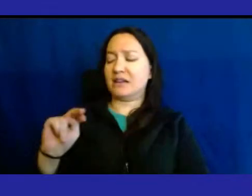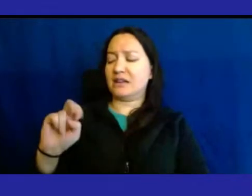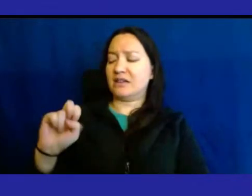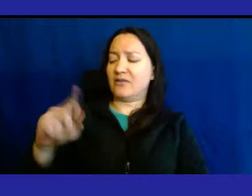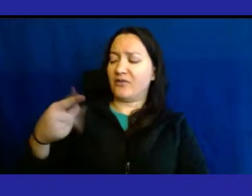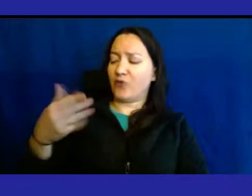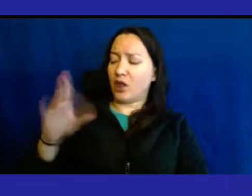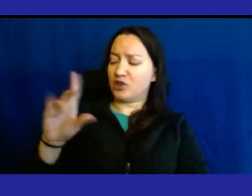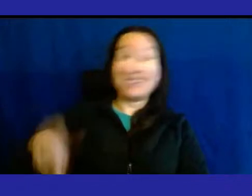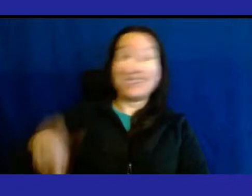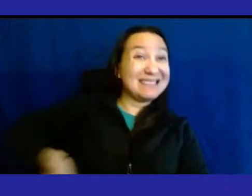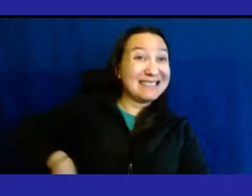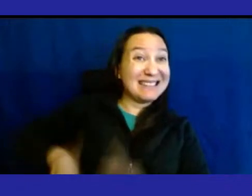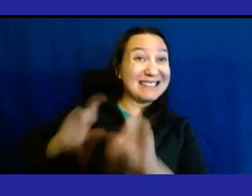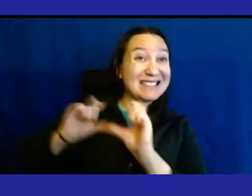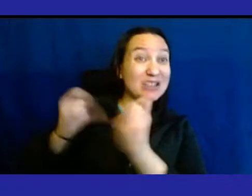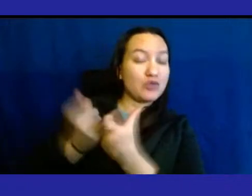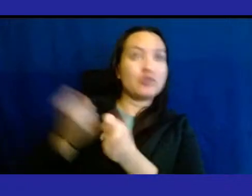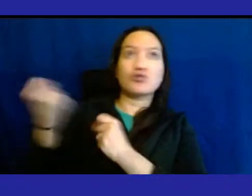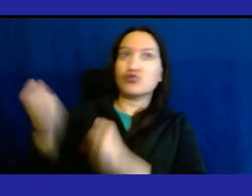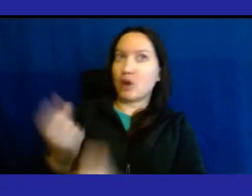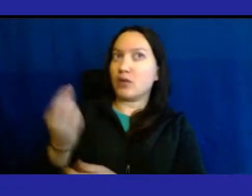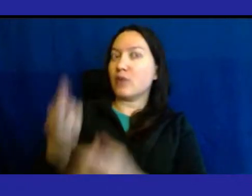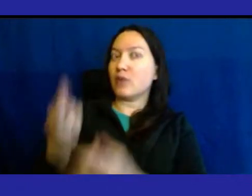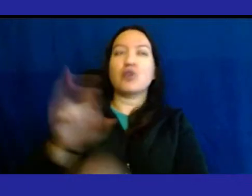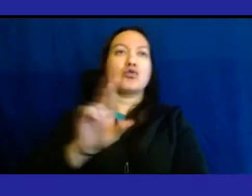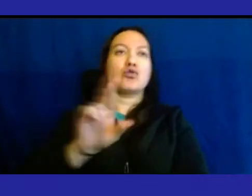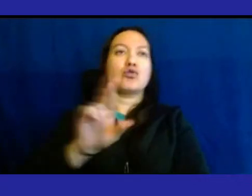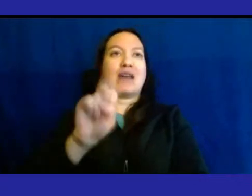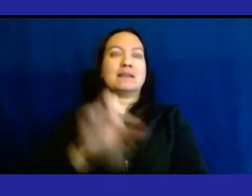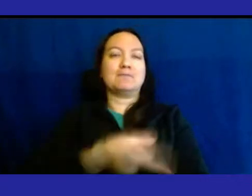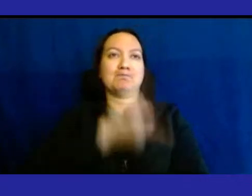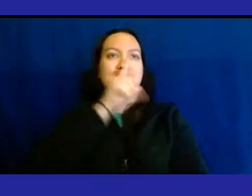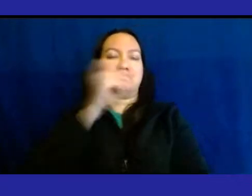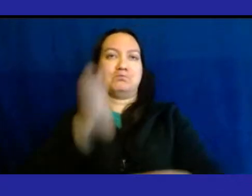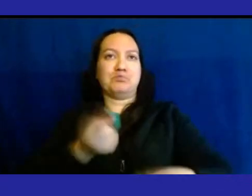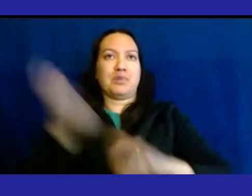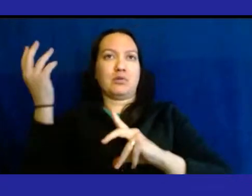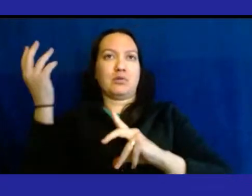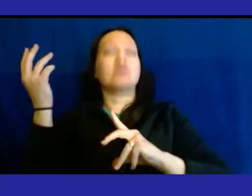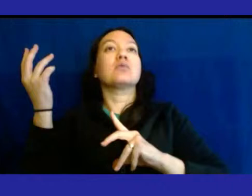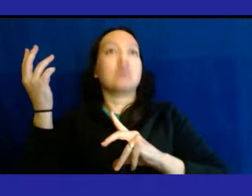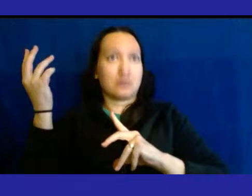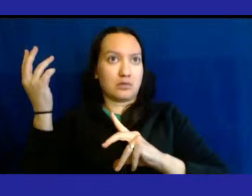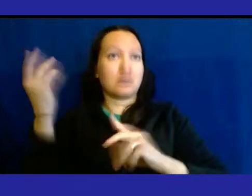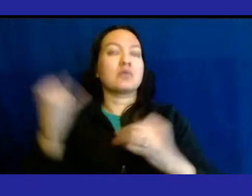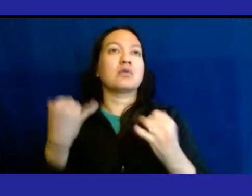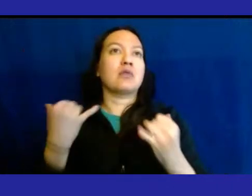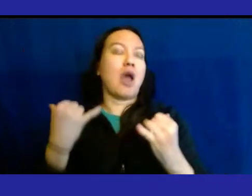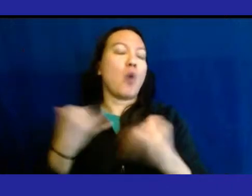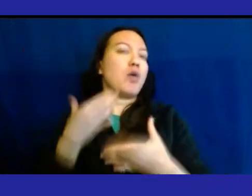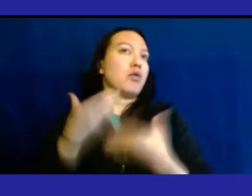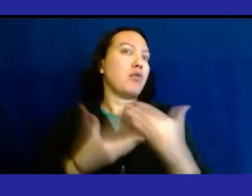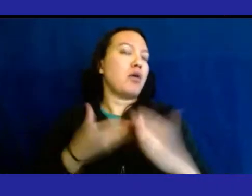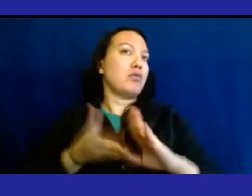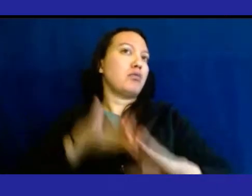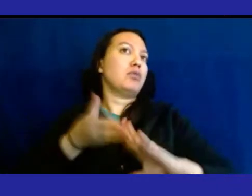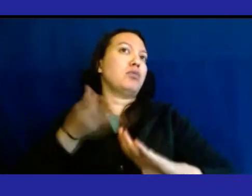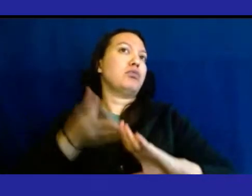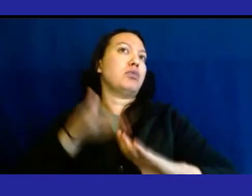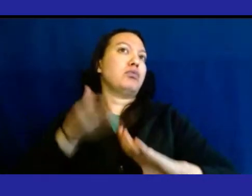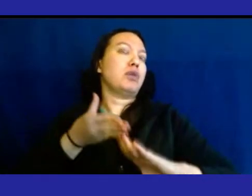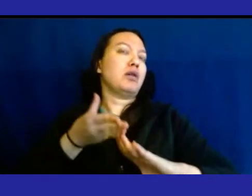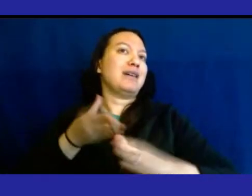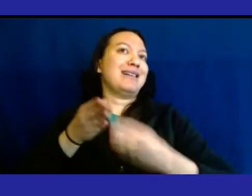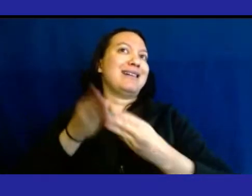now officially recommended removing the race adjustment. And so now it becomes a process of operationalizing that change.